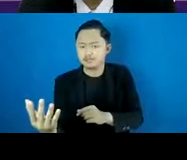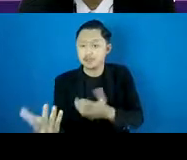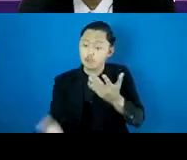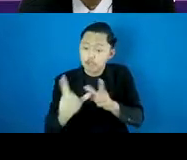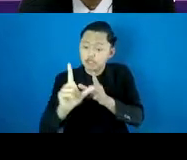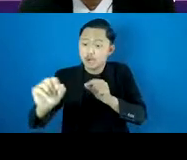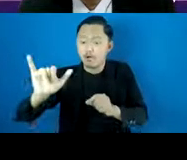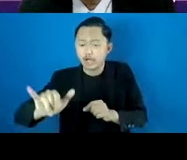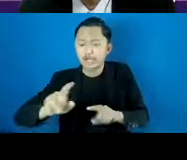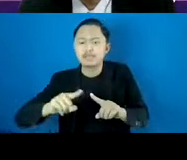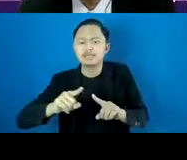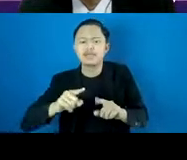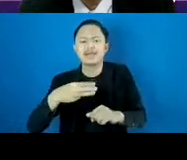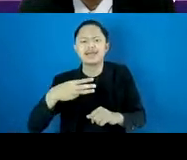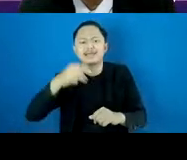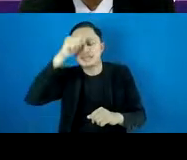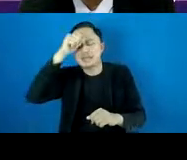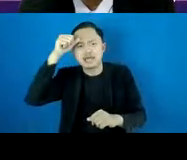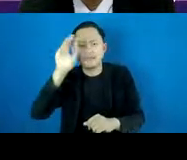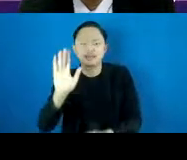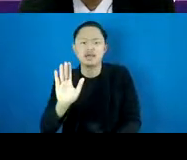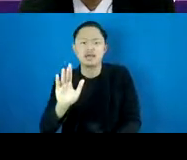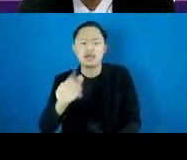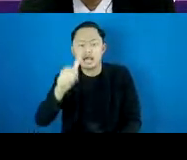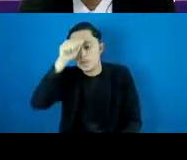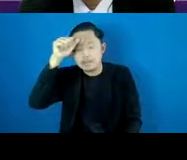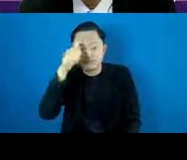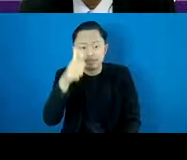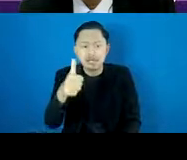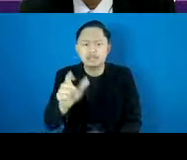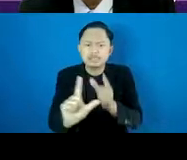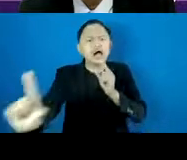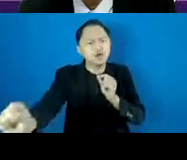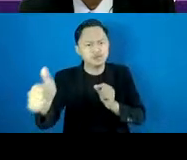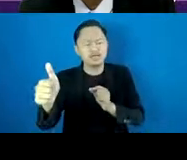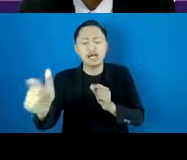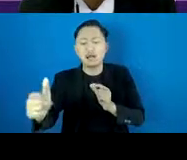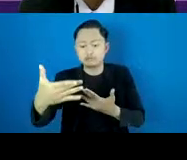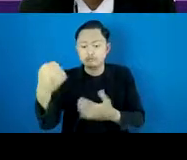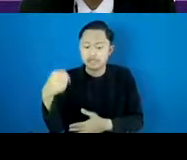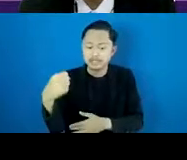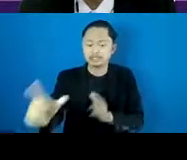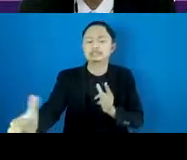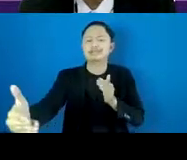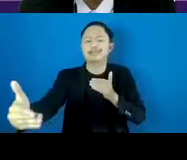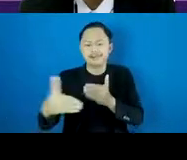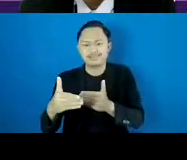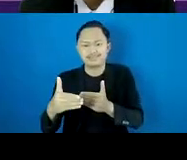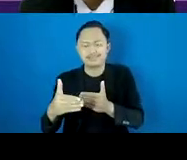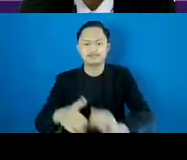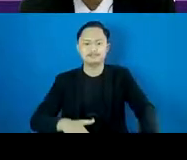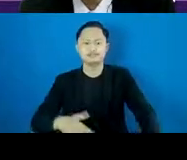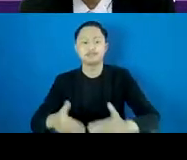well as the highest distance among all. And then there is some sensitivity in terms of